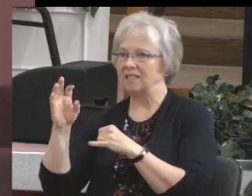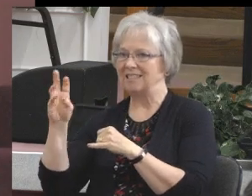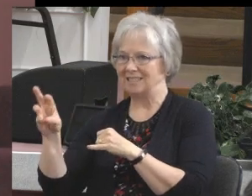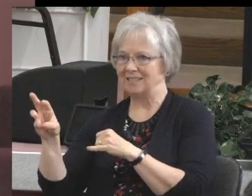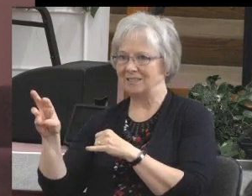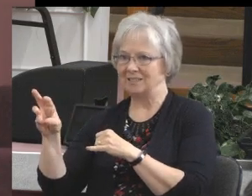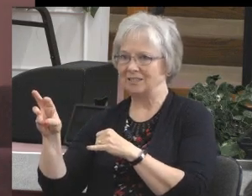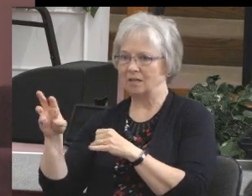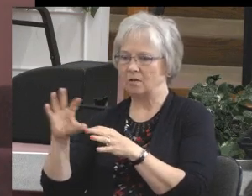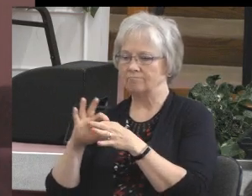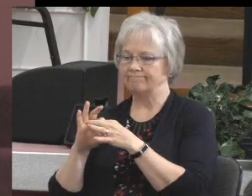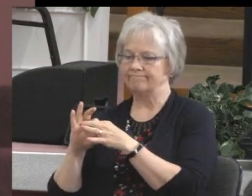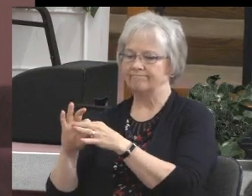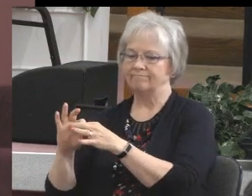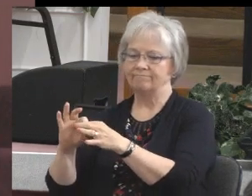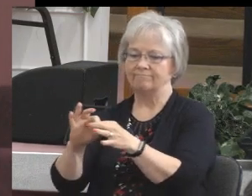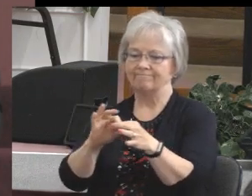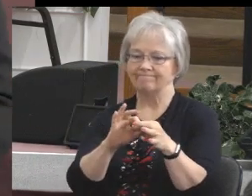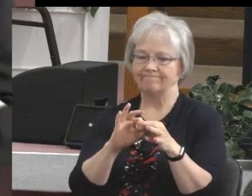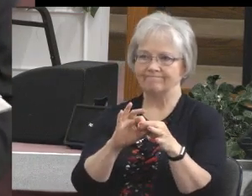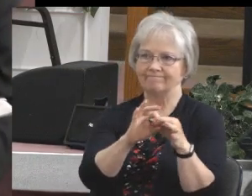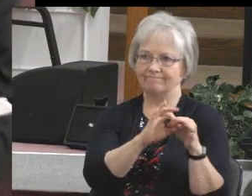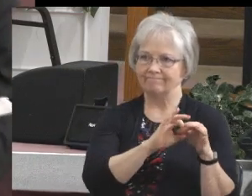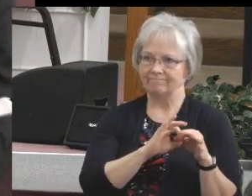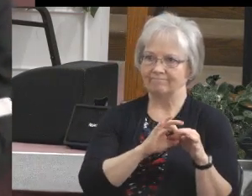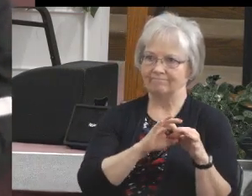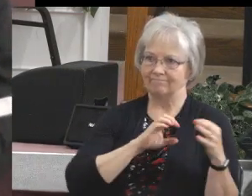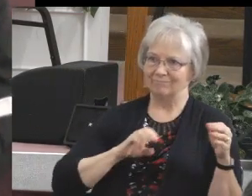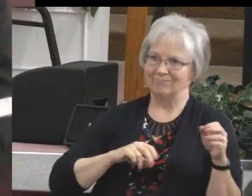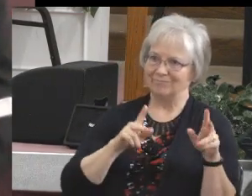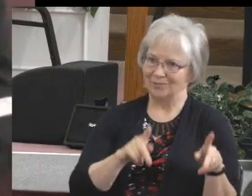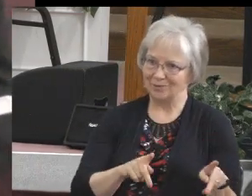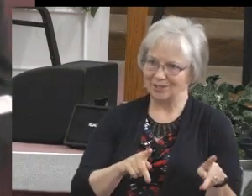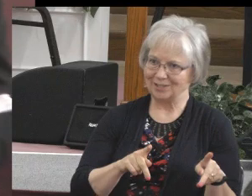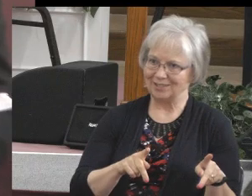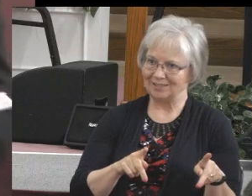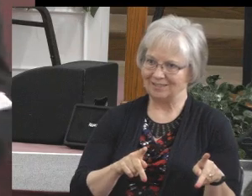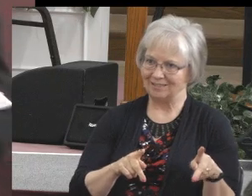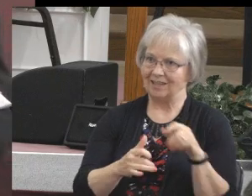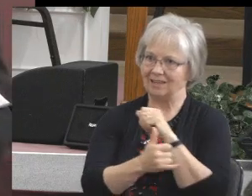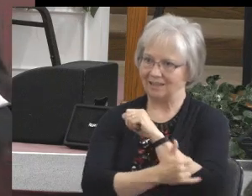were intertwined and solidly linked together.